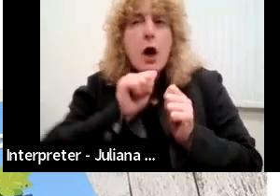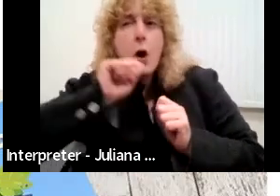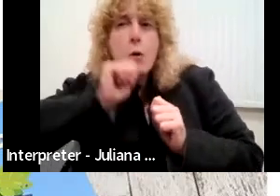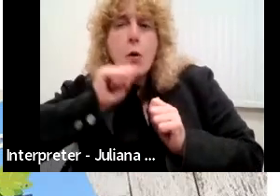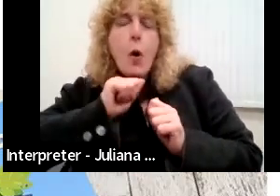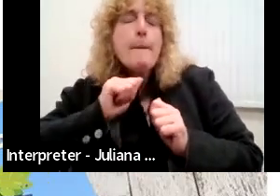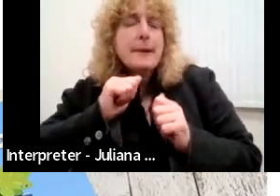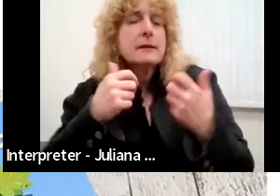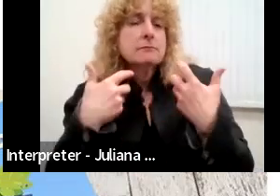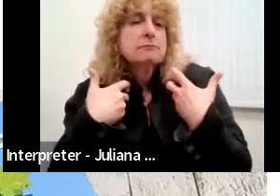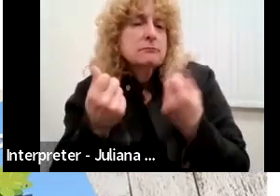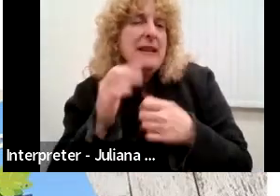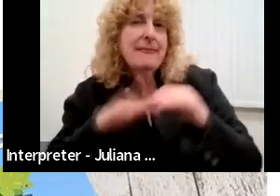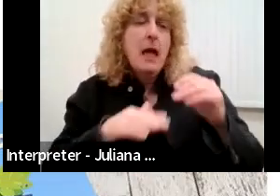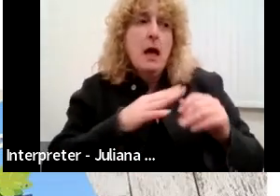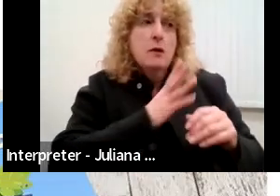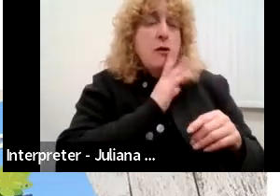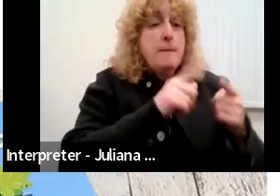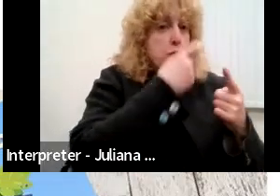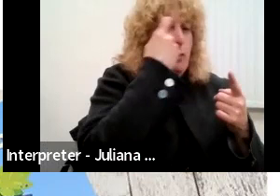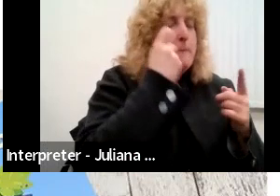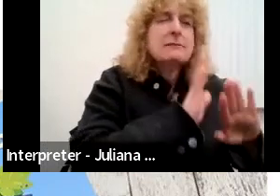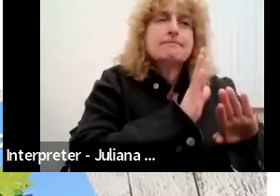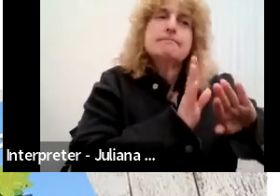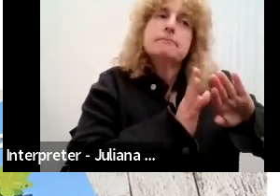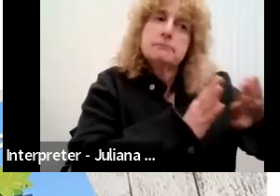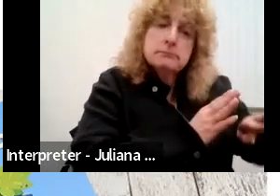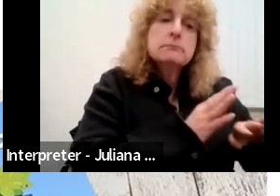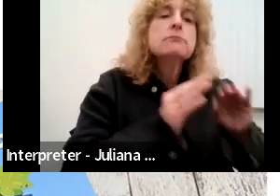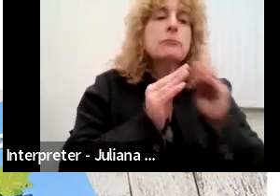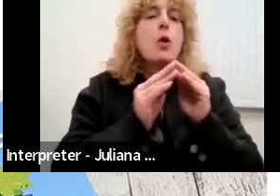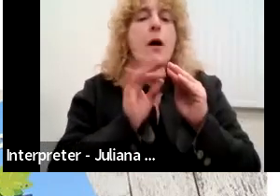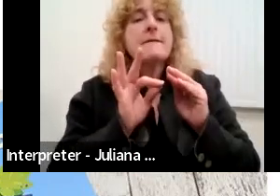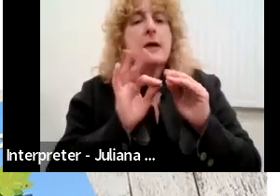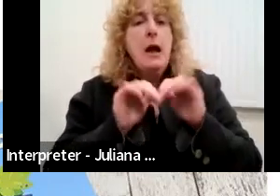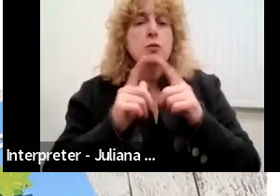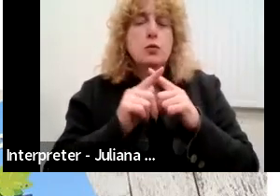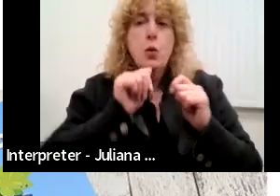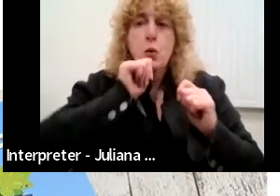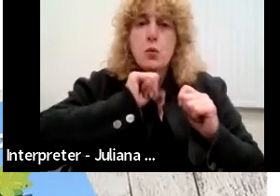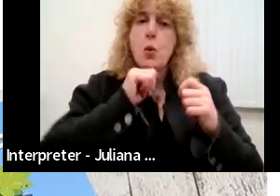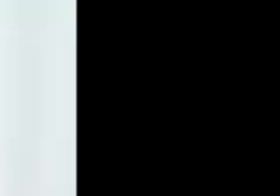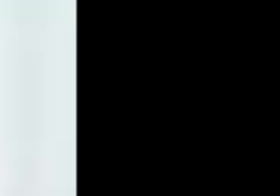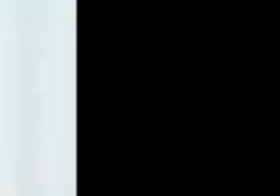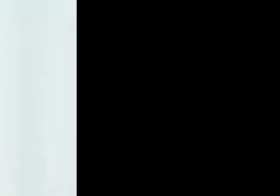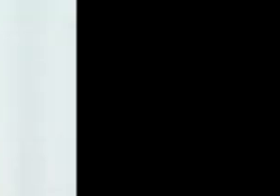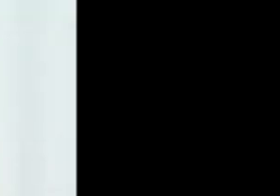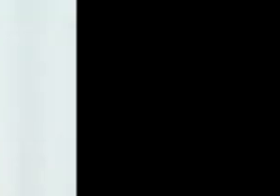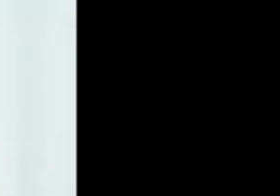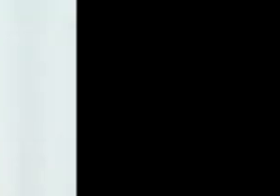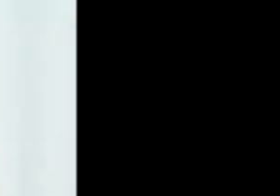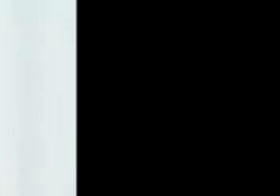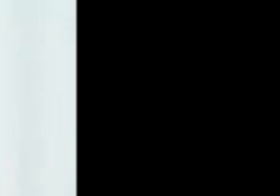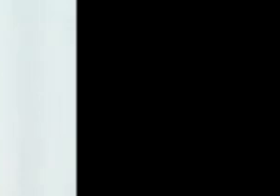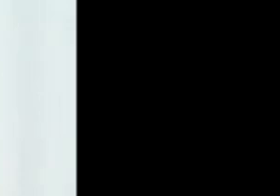talking about the traumas. I am going to stop sharing really quick. And Kimberly